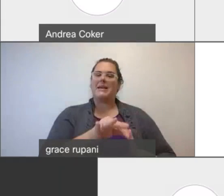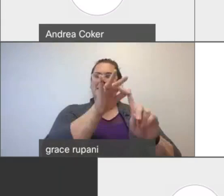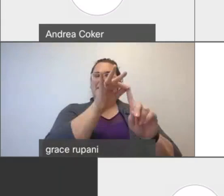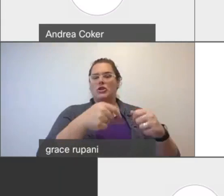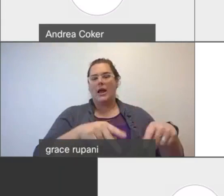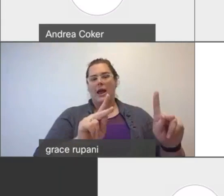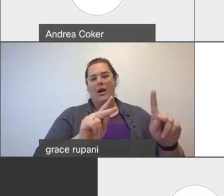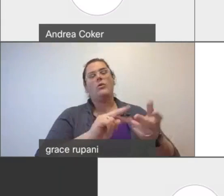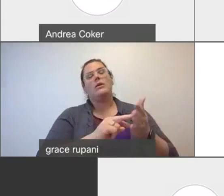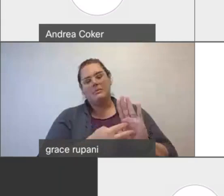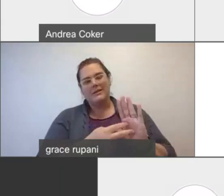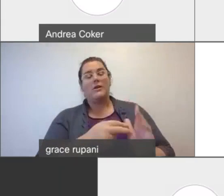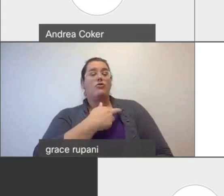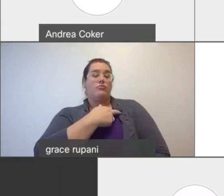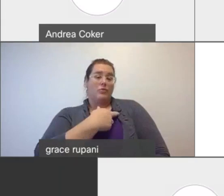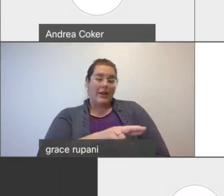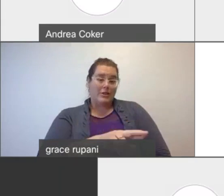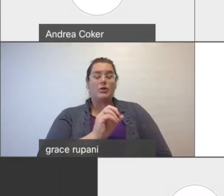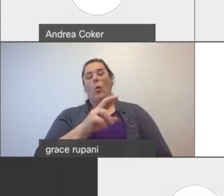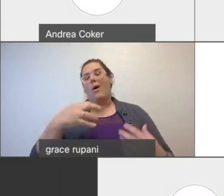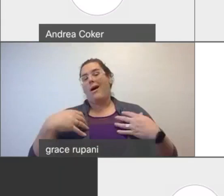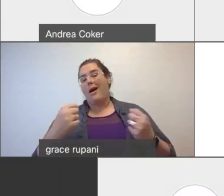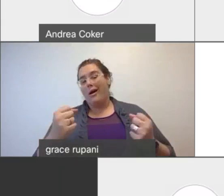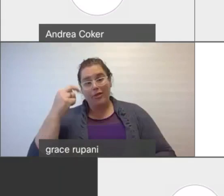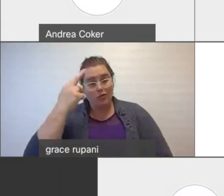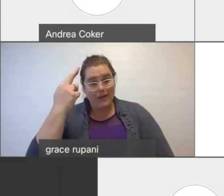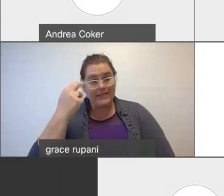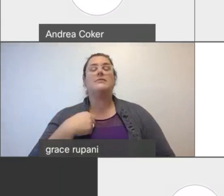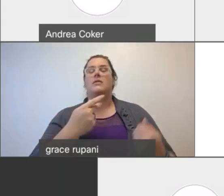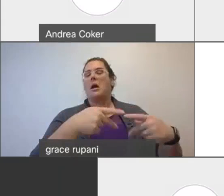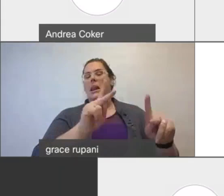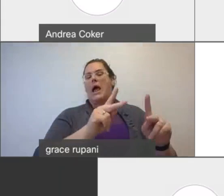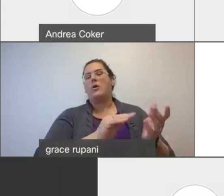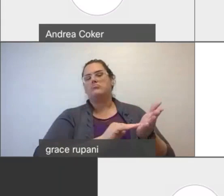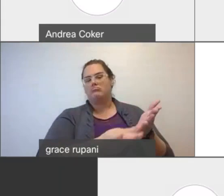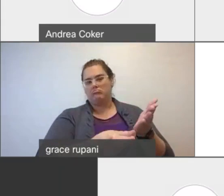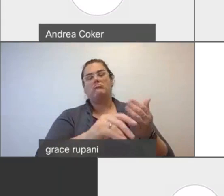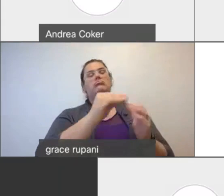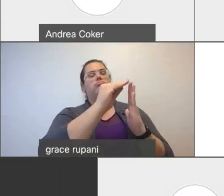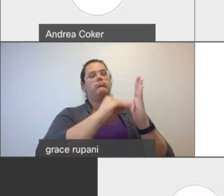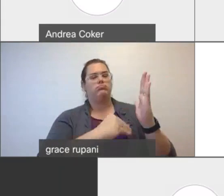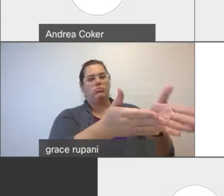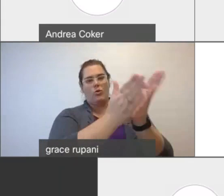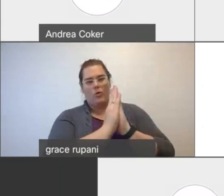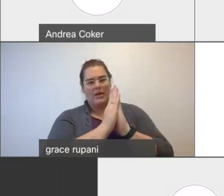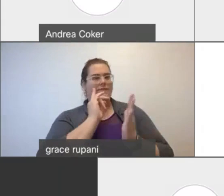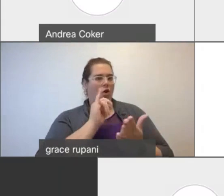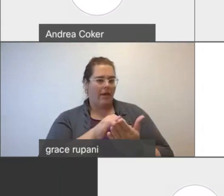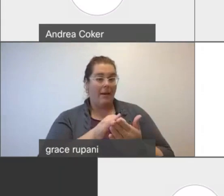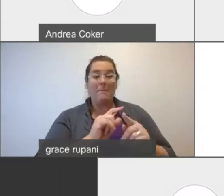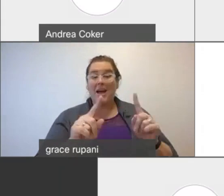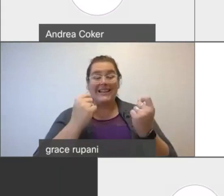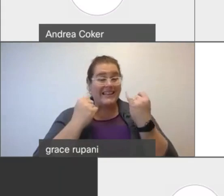an exemption for health reasons, for religious reasons, or if people do not